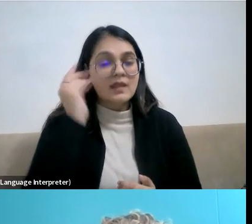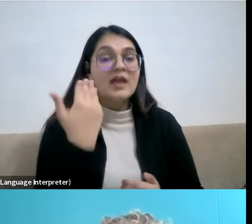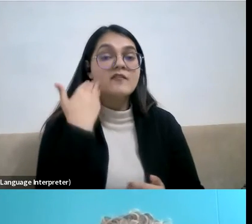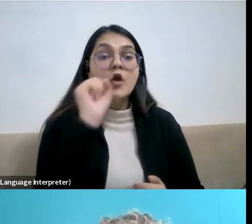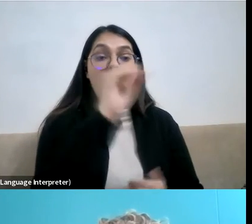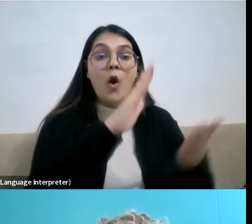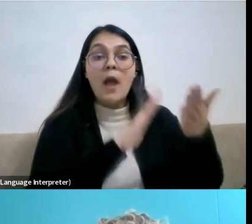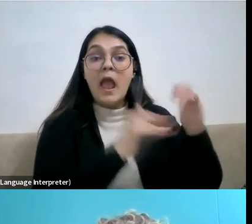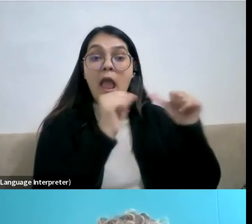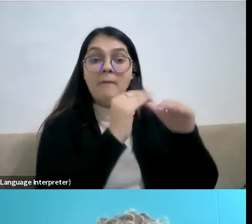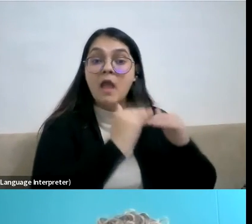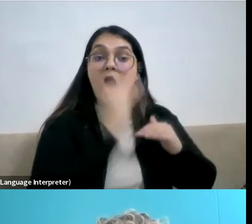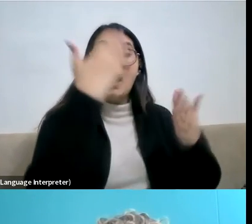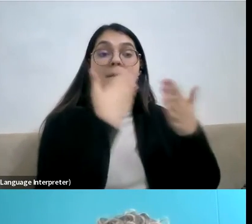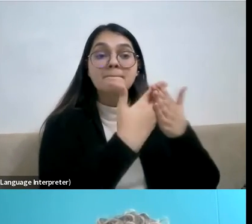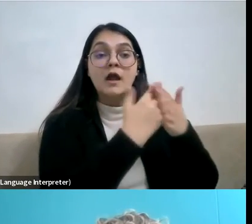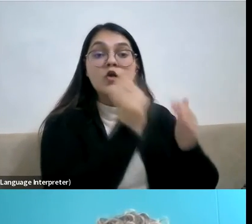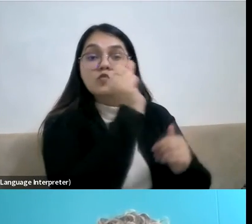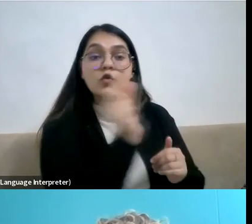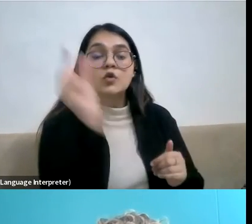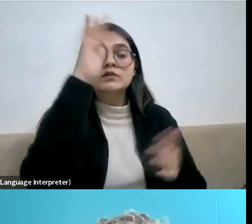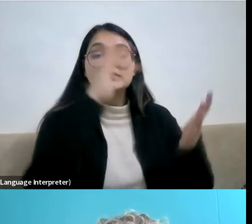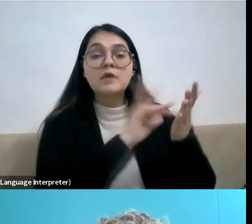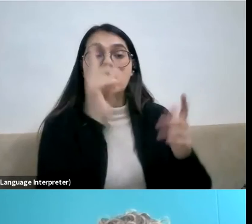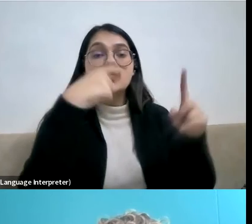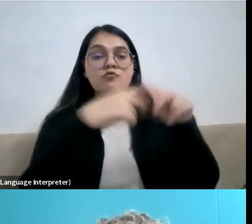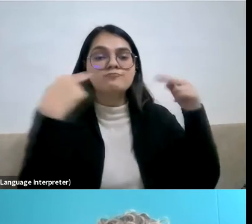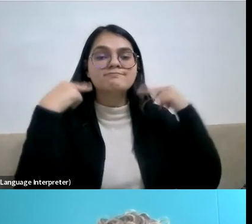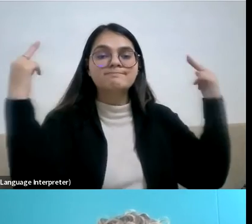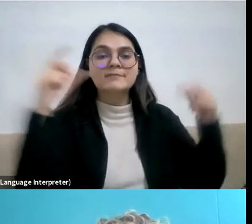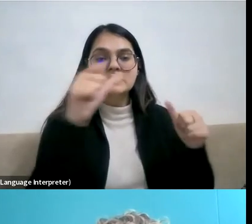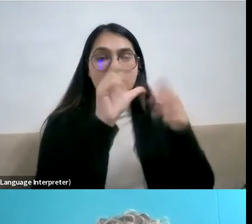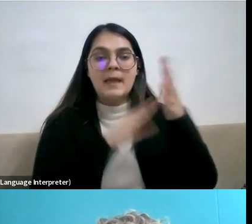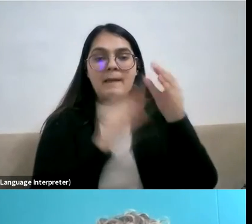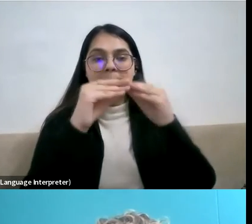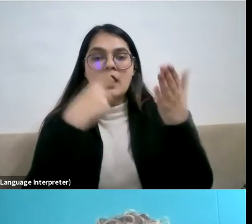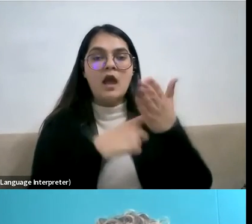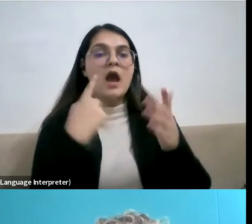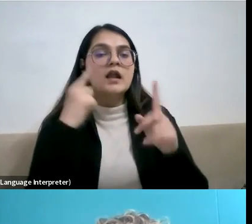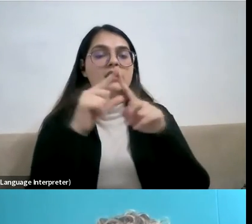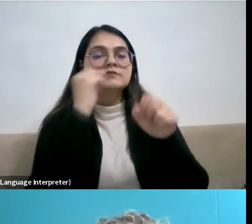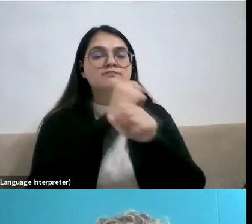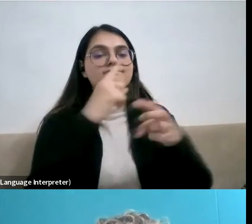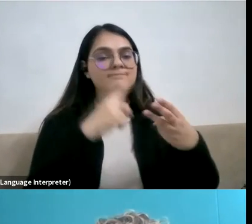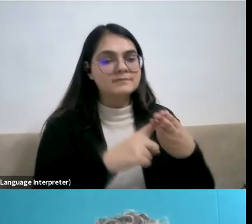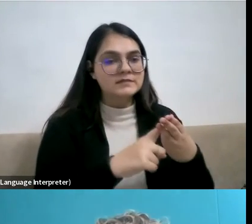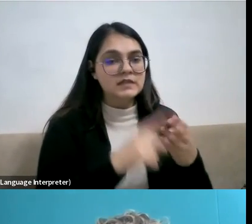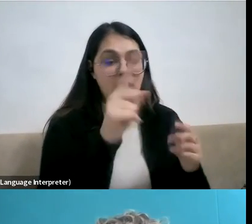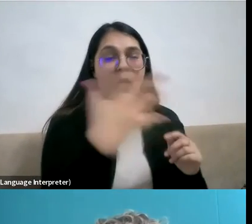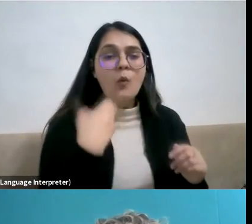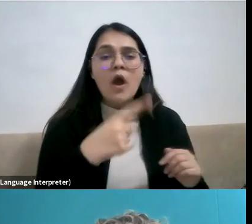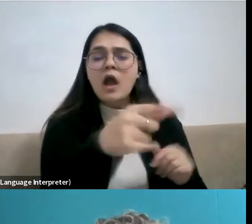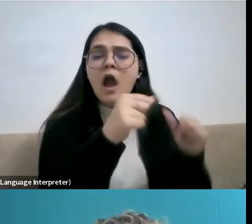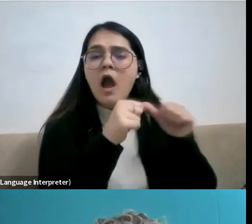law education from the University of Cambridge. And we'll be hearing from her on the first